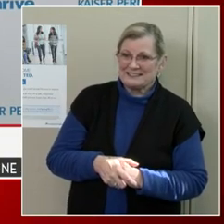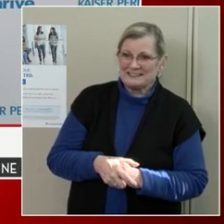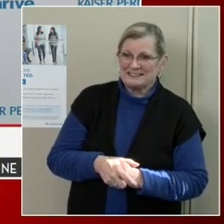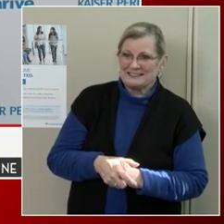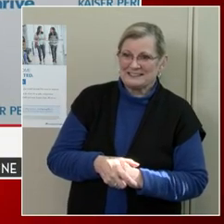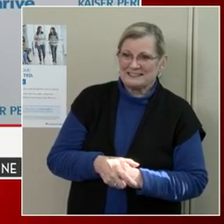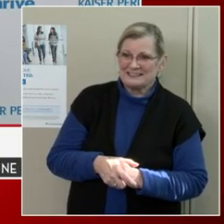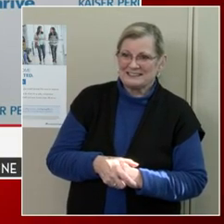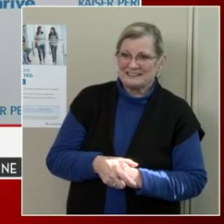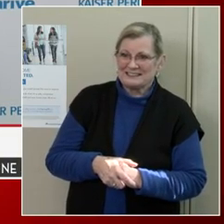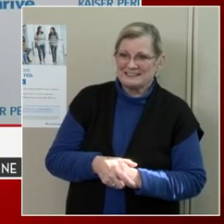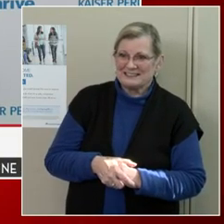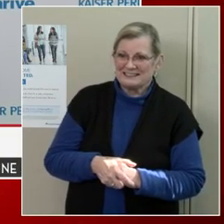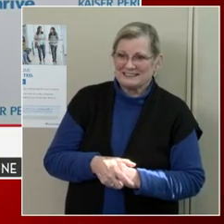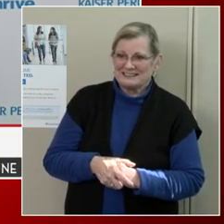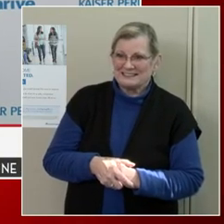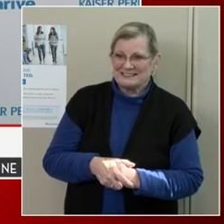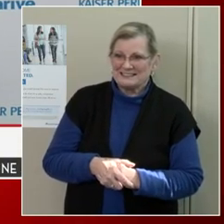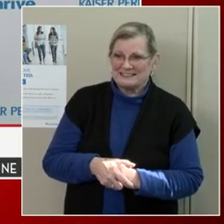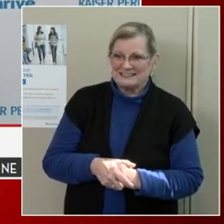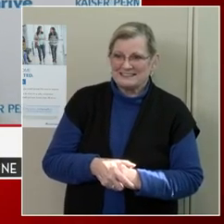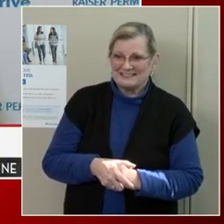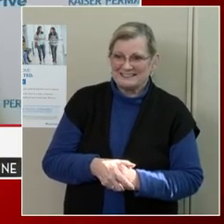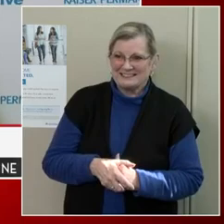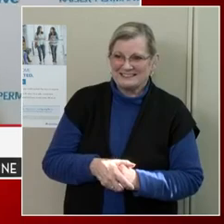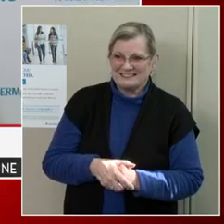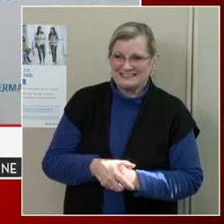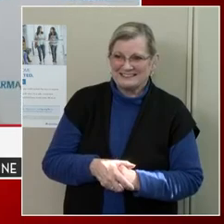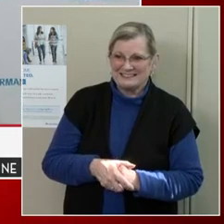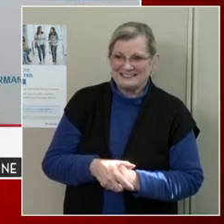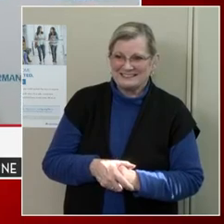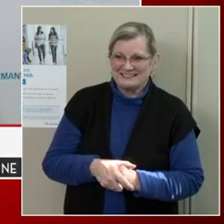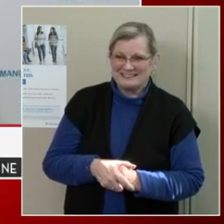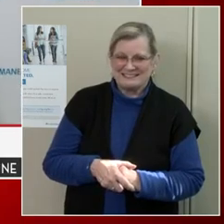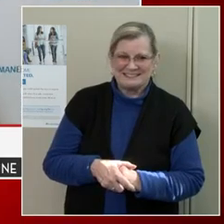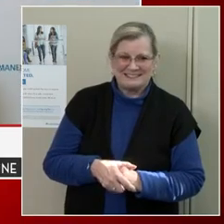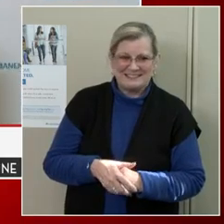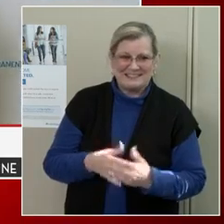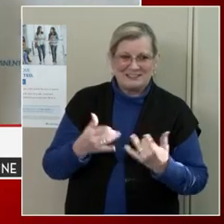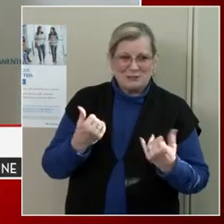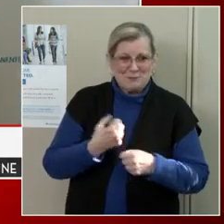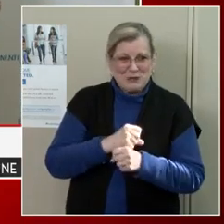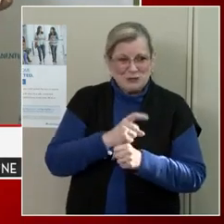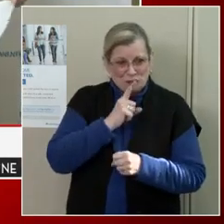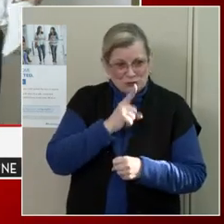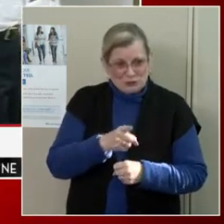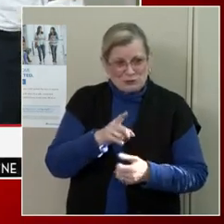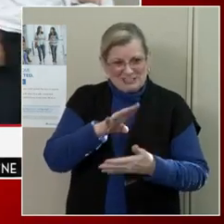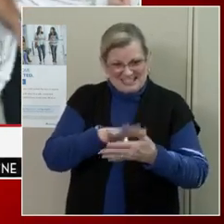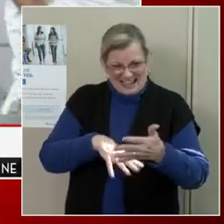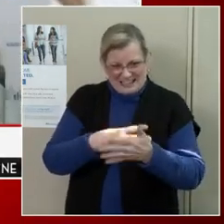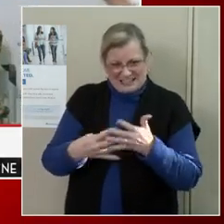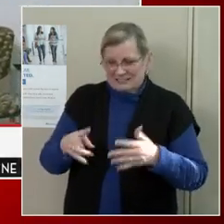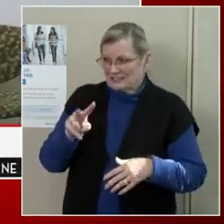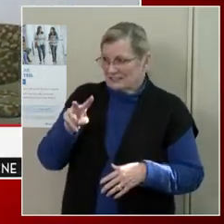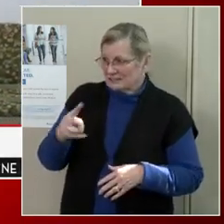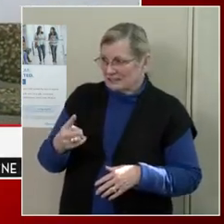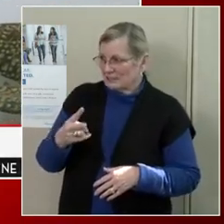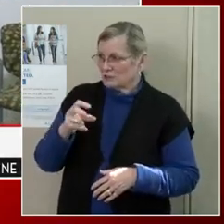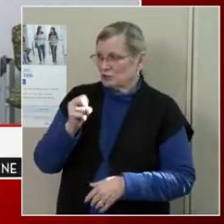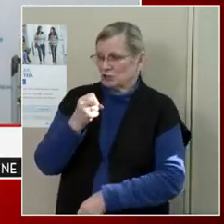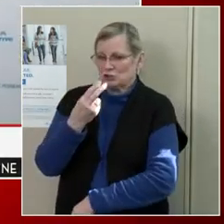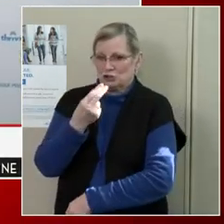Muffle it, take ibuprofen, and be sent this way to register you for your second appointment. Okay, thank you. You're very welcome.